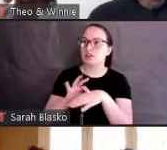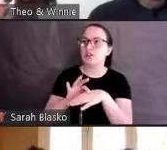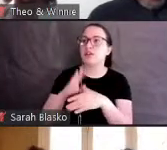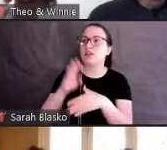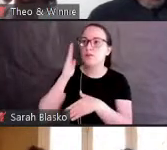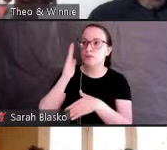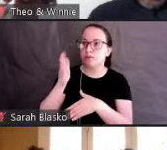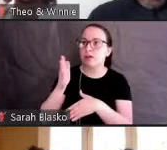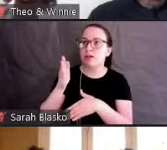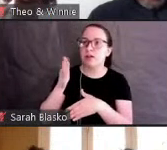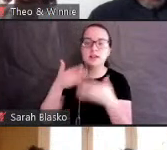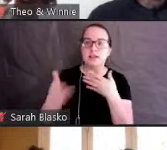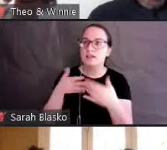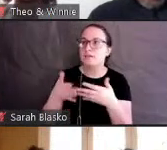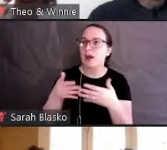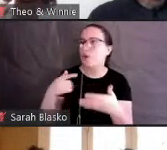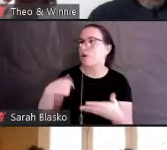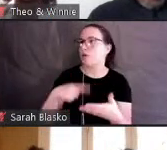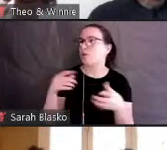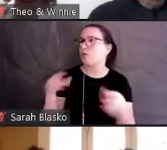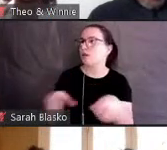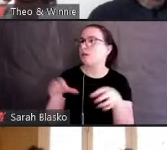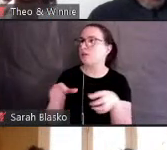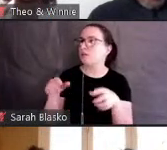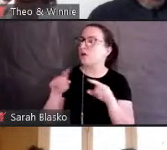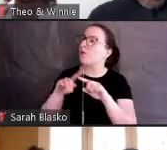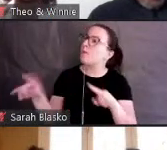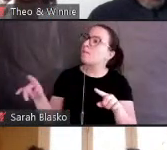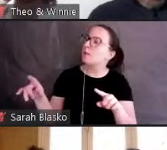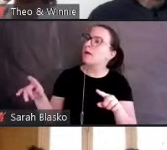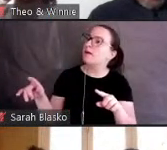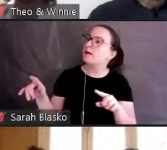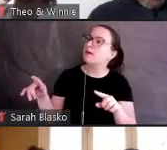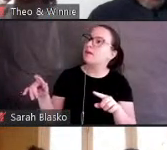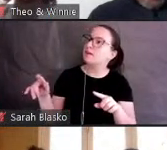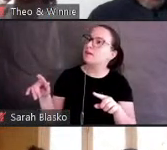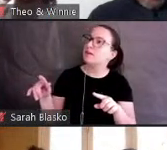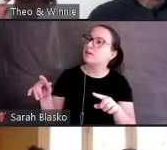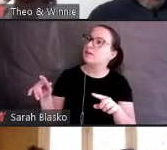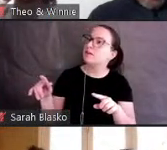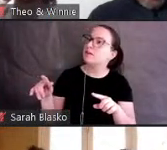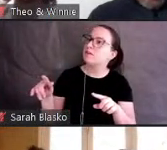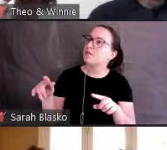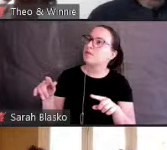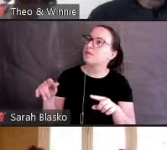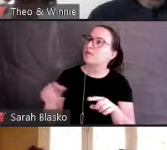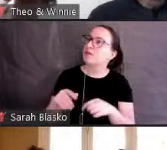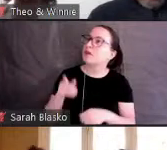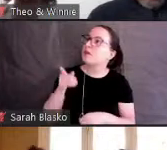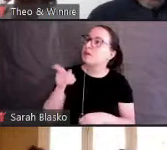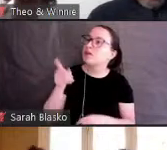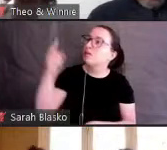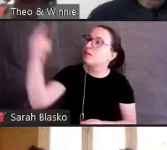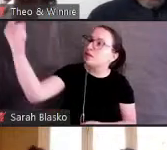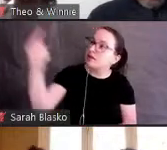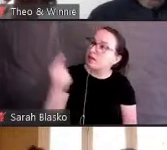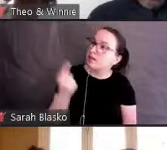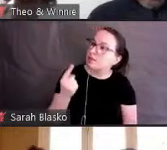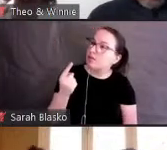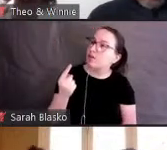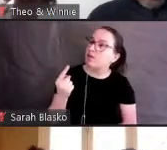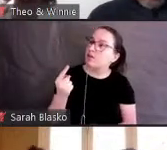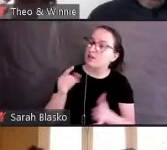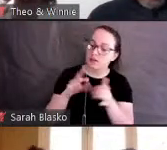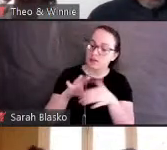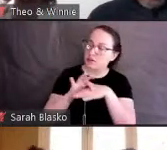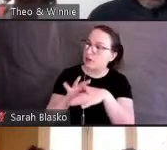intentional. Father, you didn't need our permission to come to earth in the form of a man to show how much you love humanity. Father,